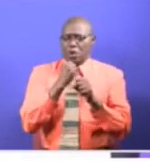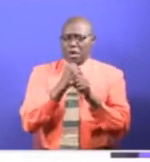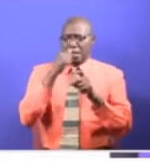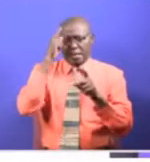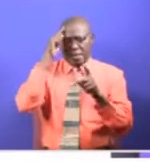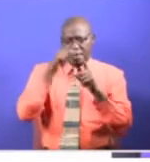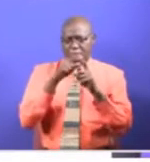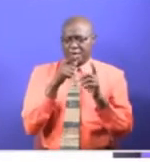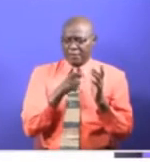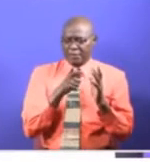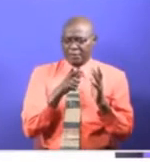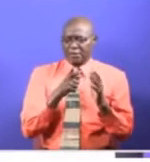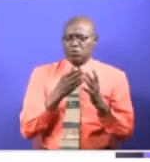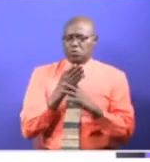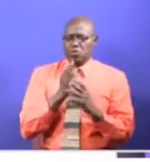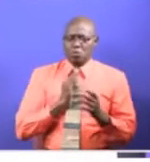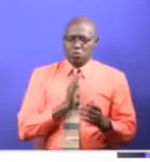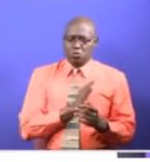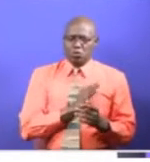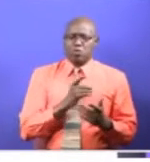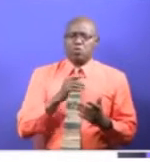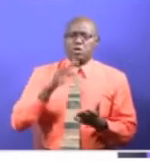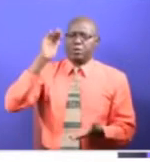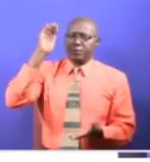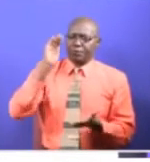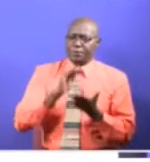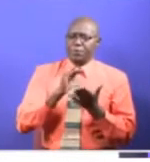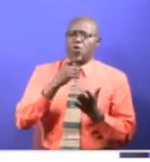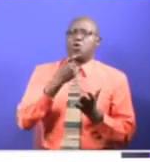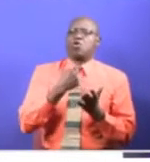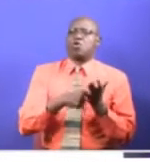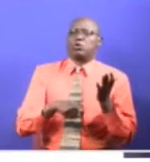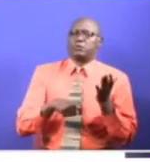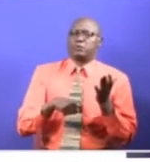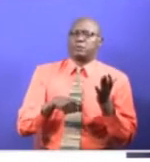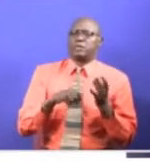through the board, is to ensure that we bring down the cost of HPTs